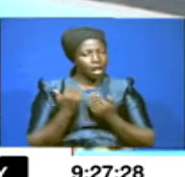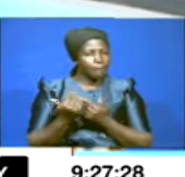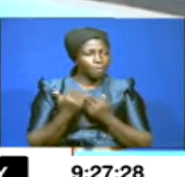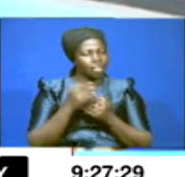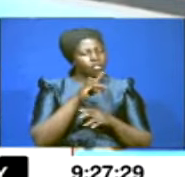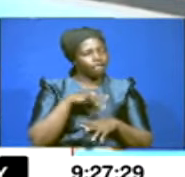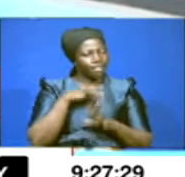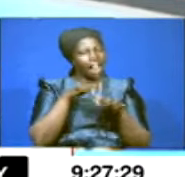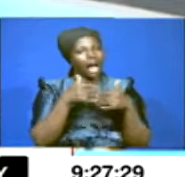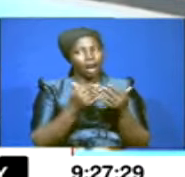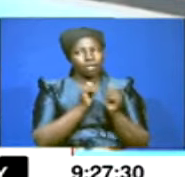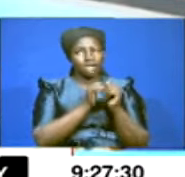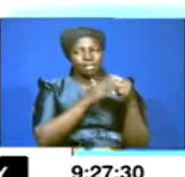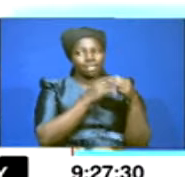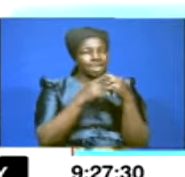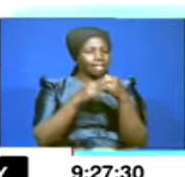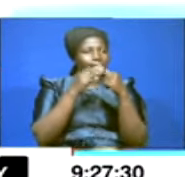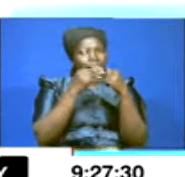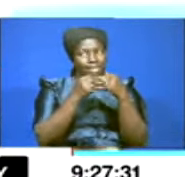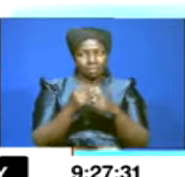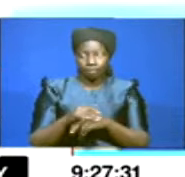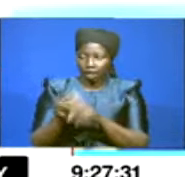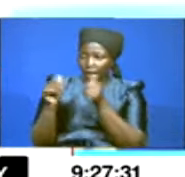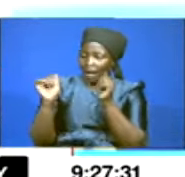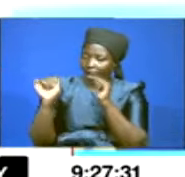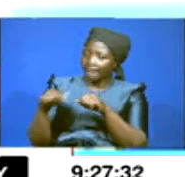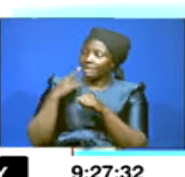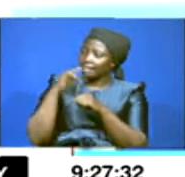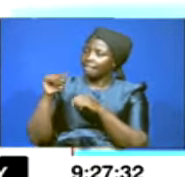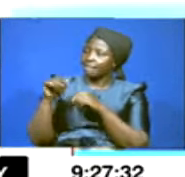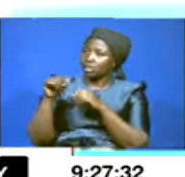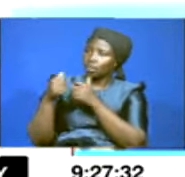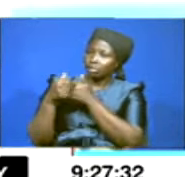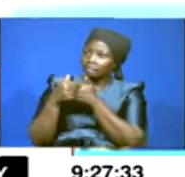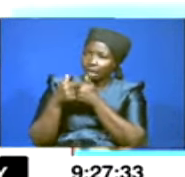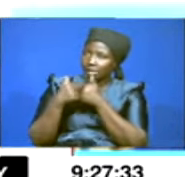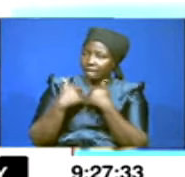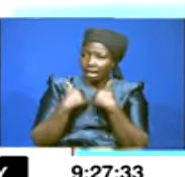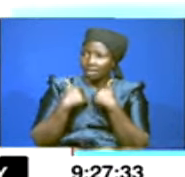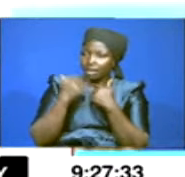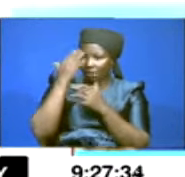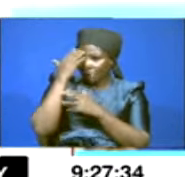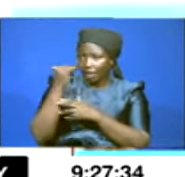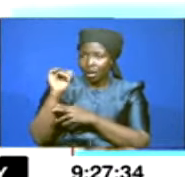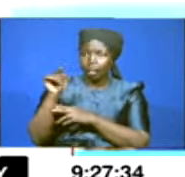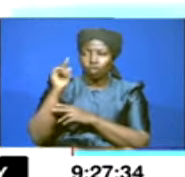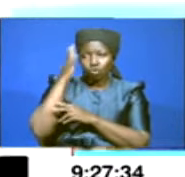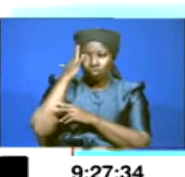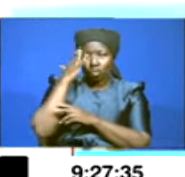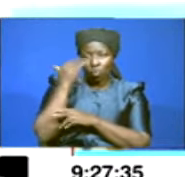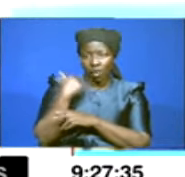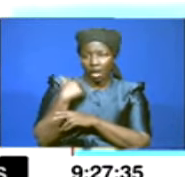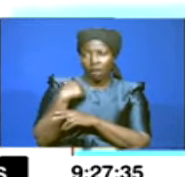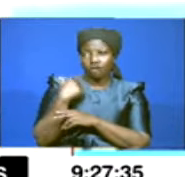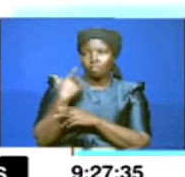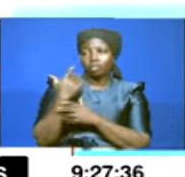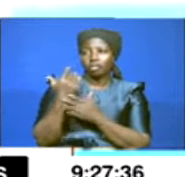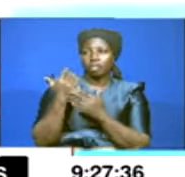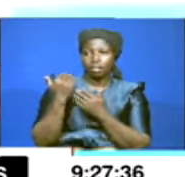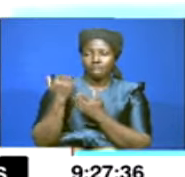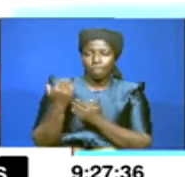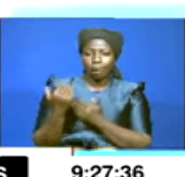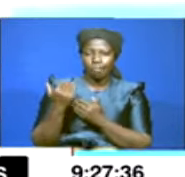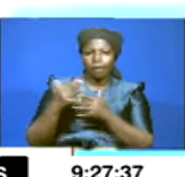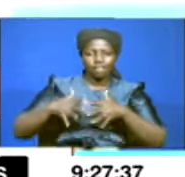Well, I can say it was a bit challenging because, you know, there is this what we call baby fat. Yes.